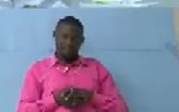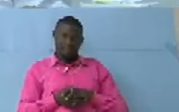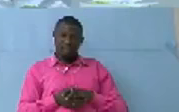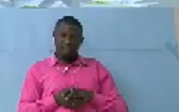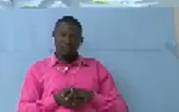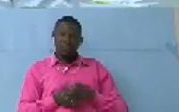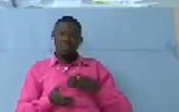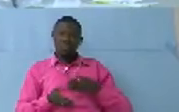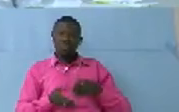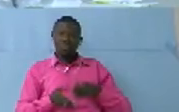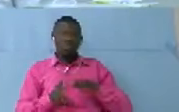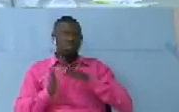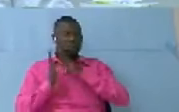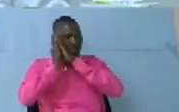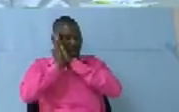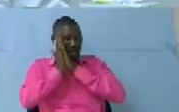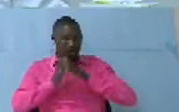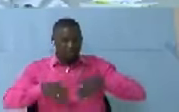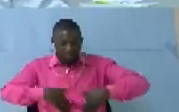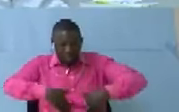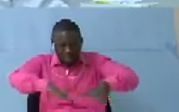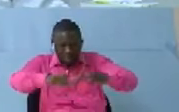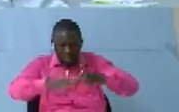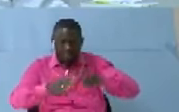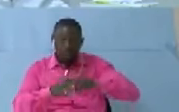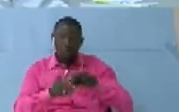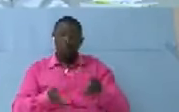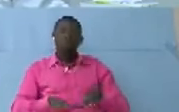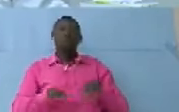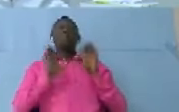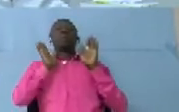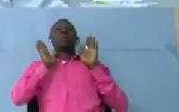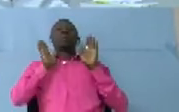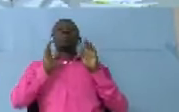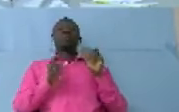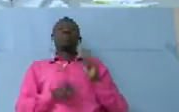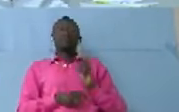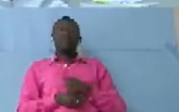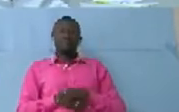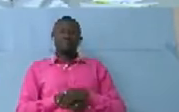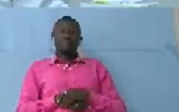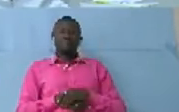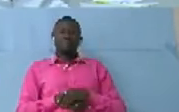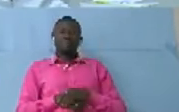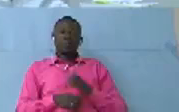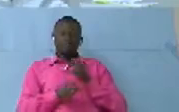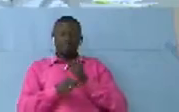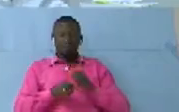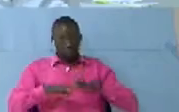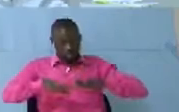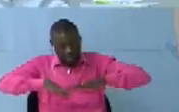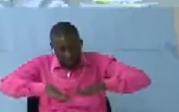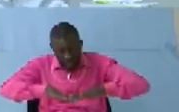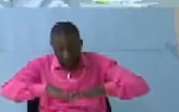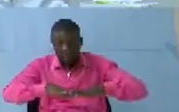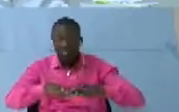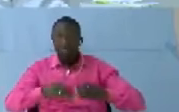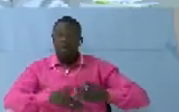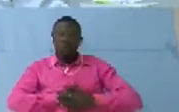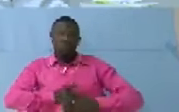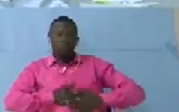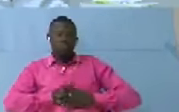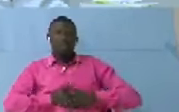your stomach, lying on your stomach or on your back? Yeah, jangile fo bitin nile. Yung bitin yung kumbala ka. I was made to lie